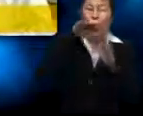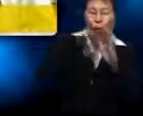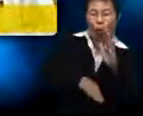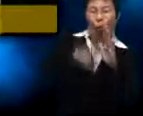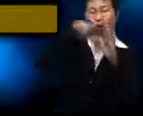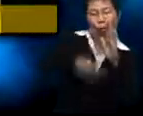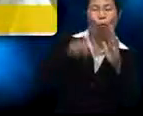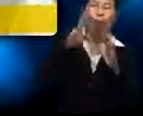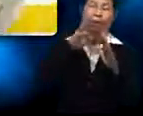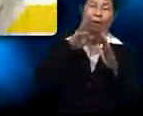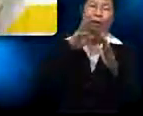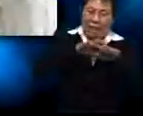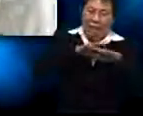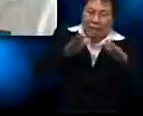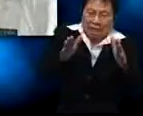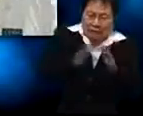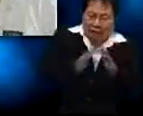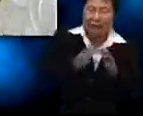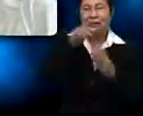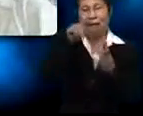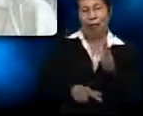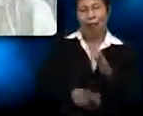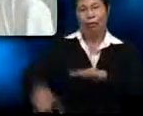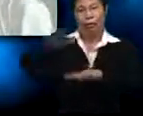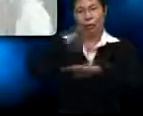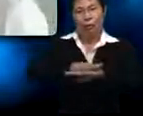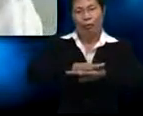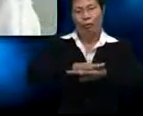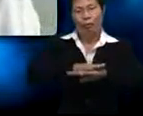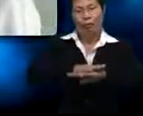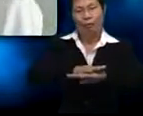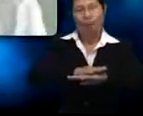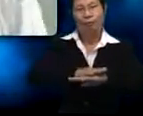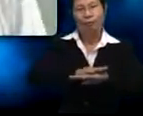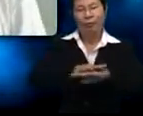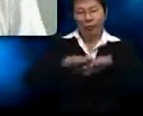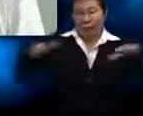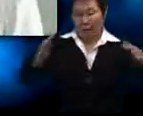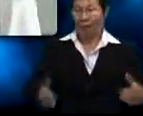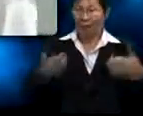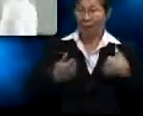air resistance. On this table, there are three